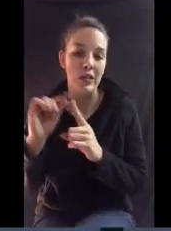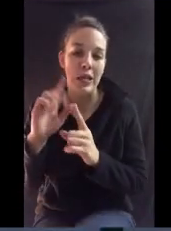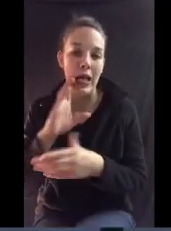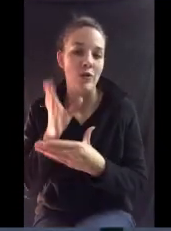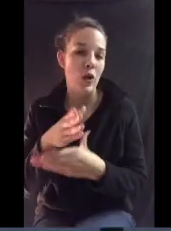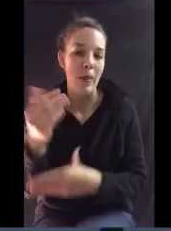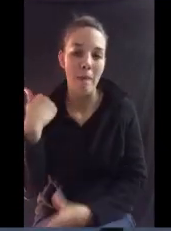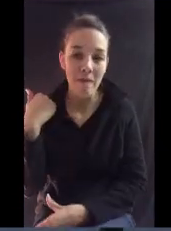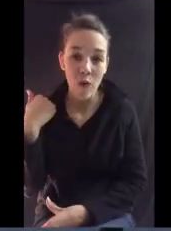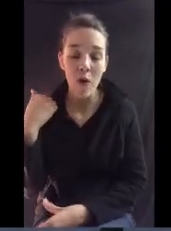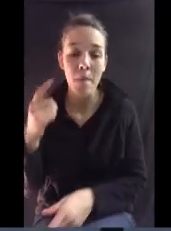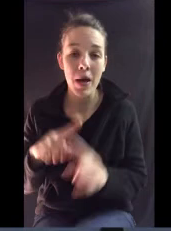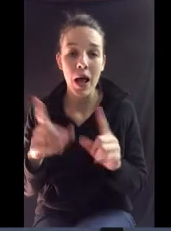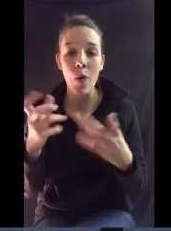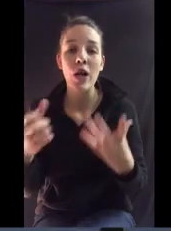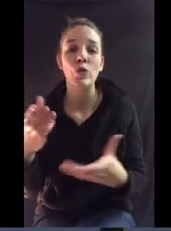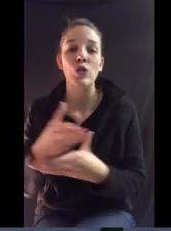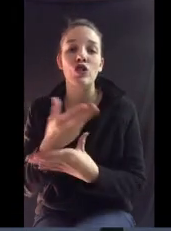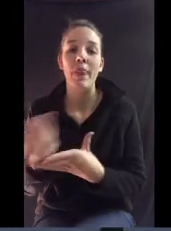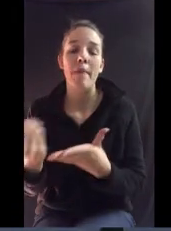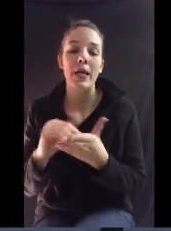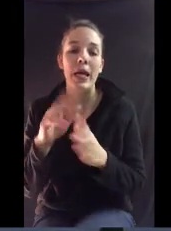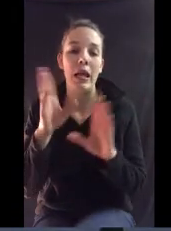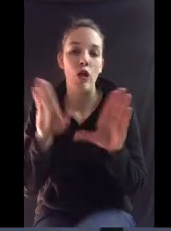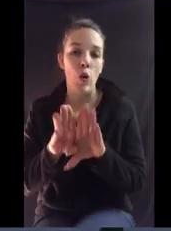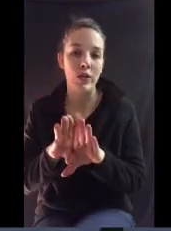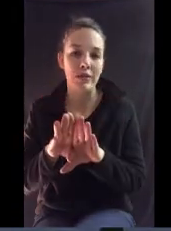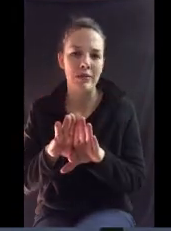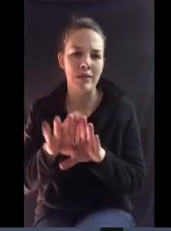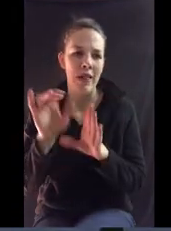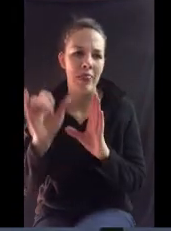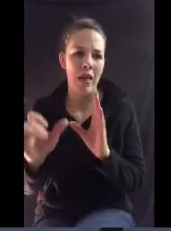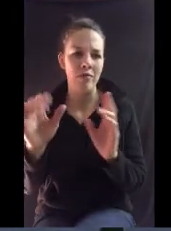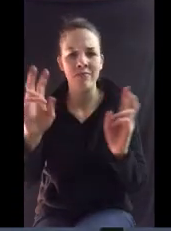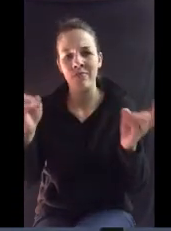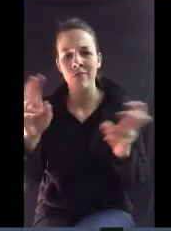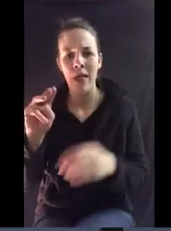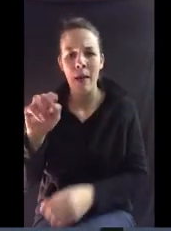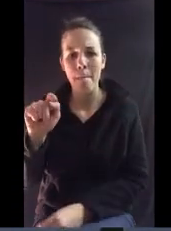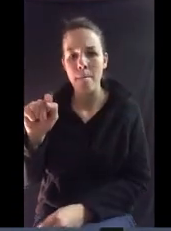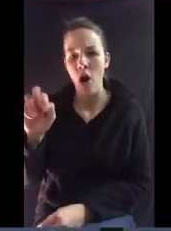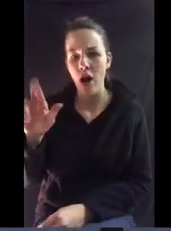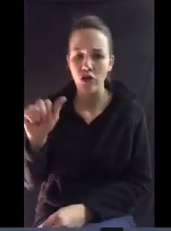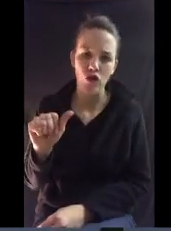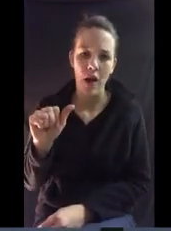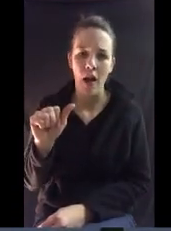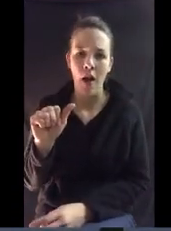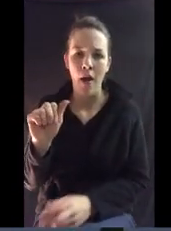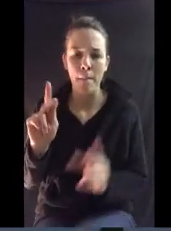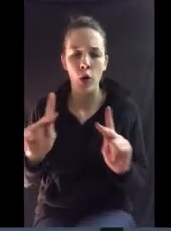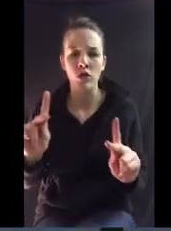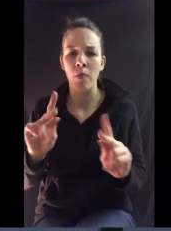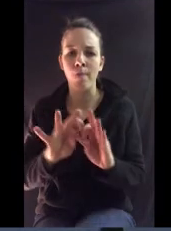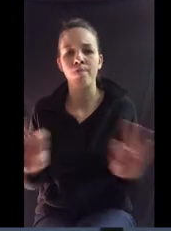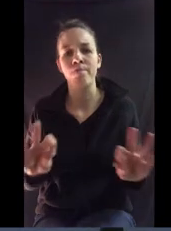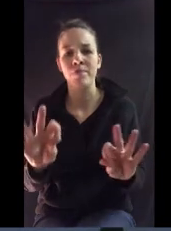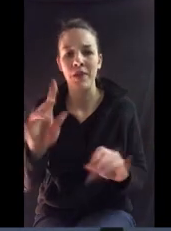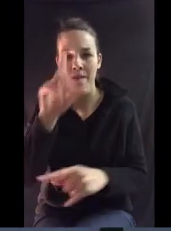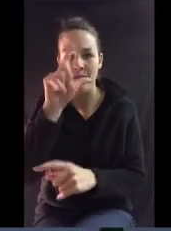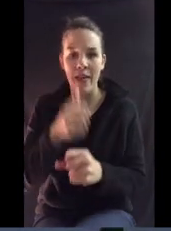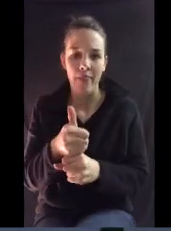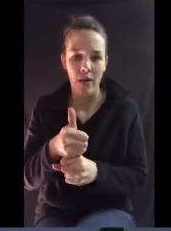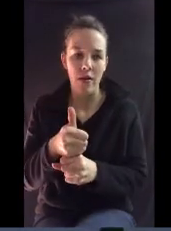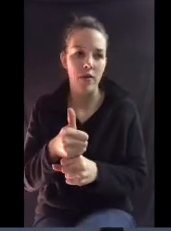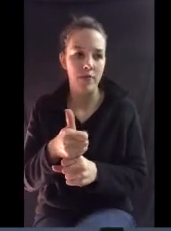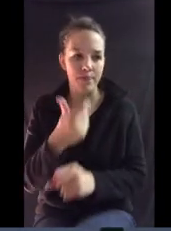powerful words. And I've shared them before, but I want to share them again with you in closing as a kind of a mantra, a personal